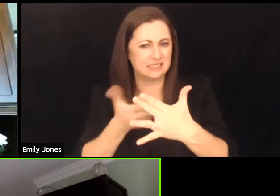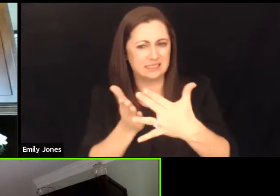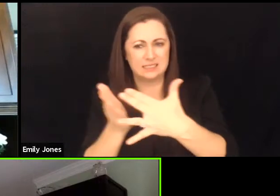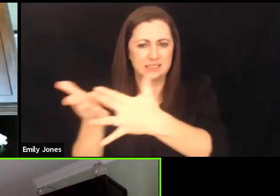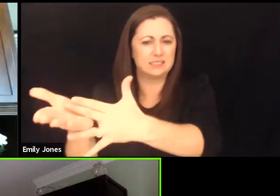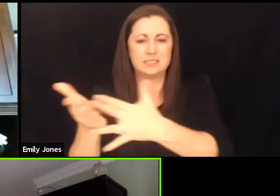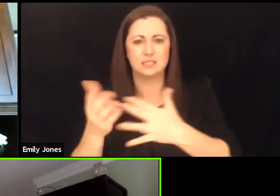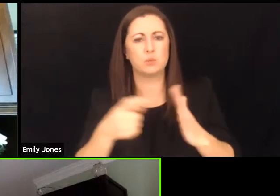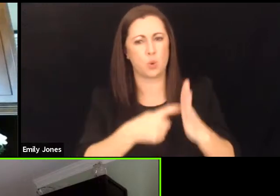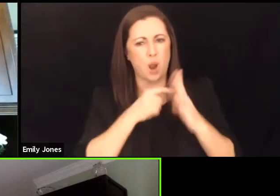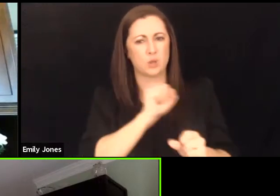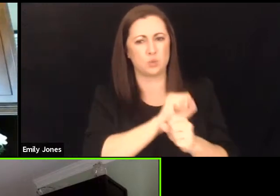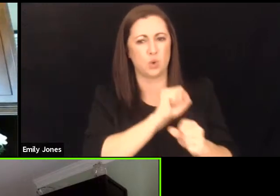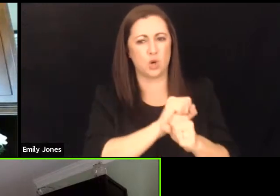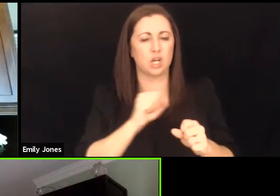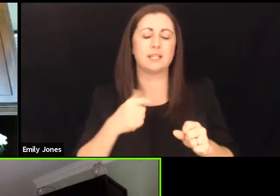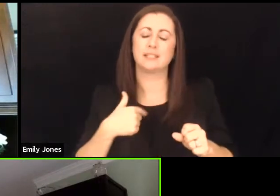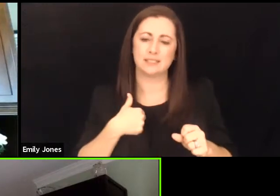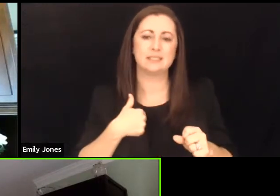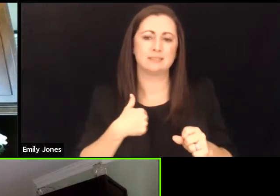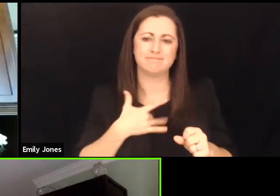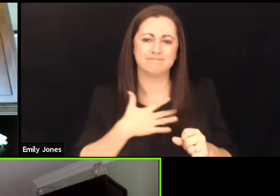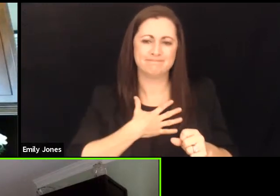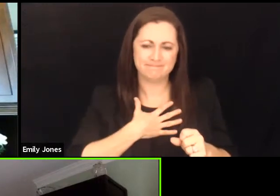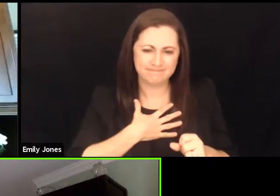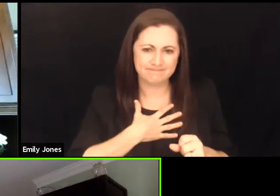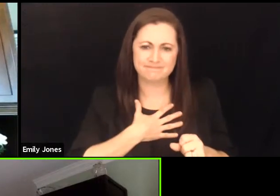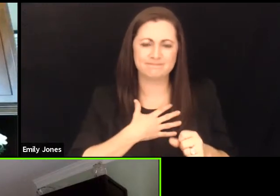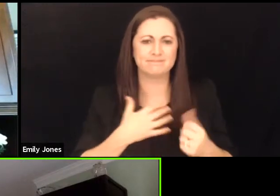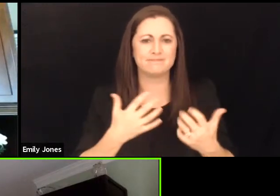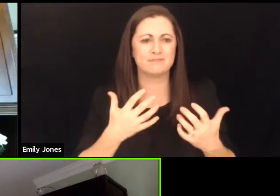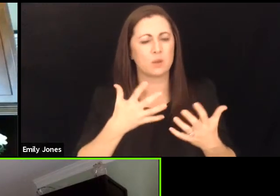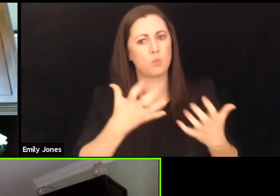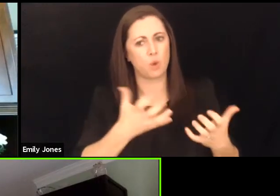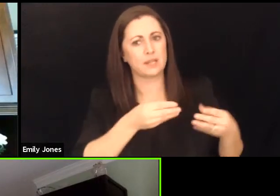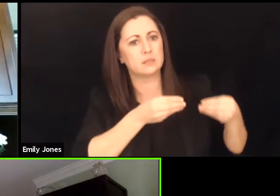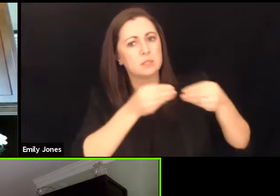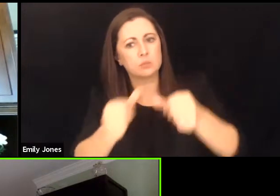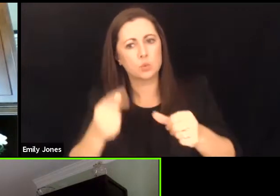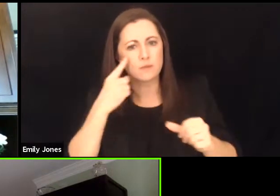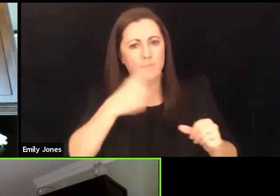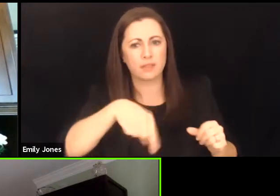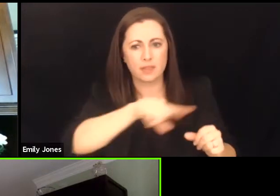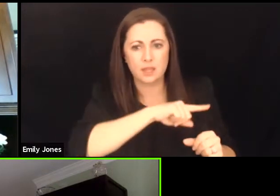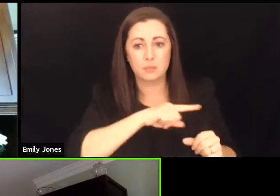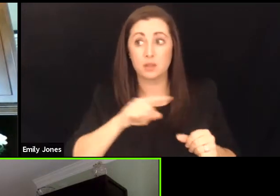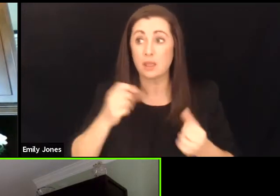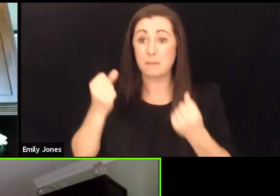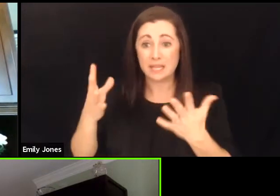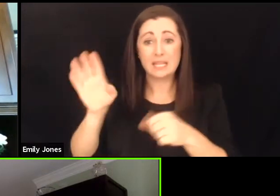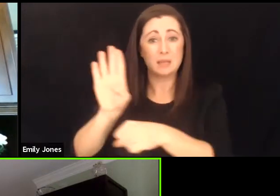many businesses still have not made themselves accessible. And it's so simple.